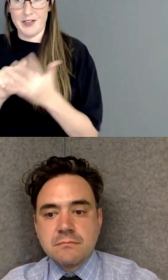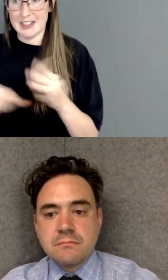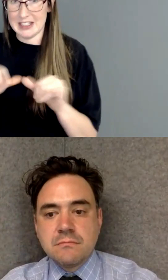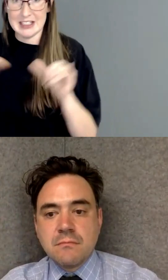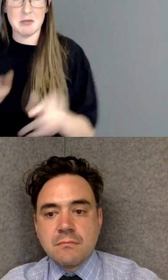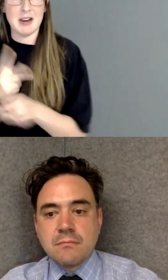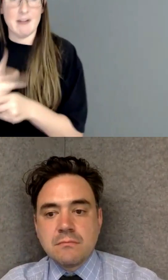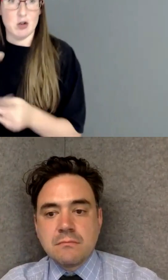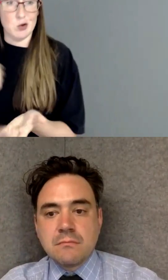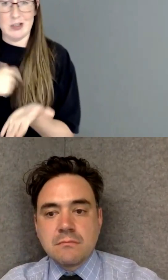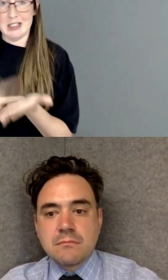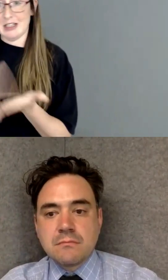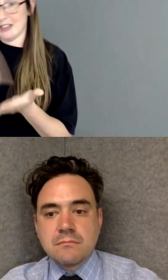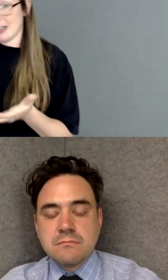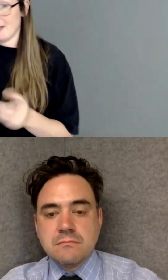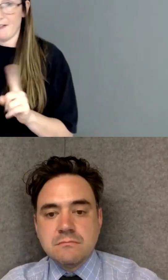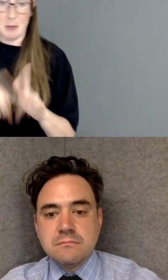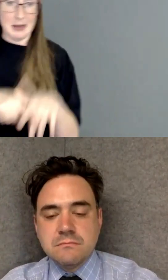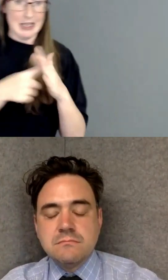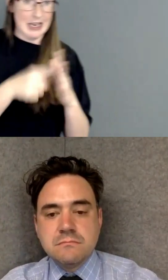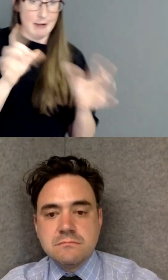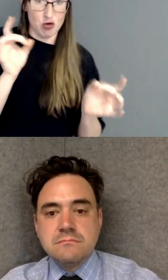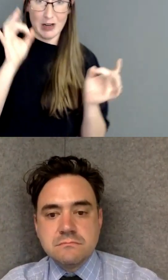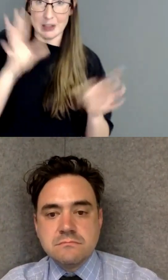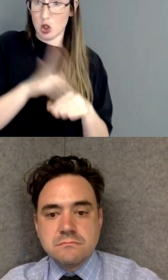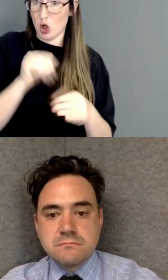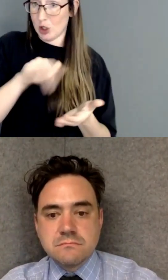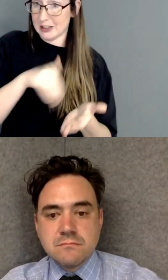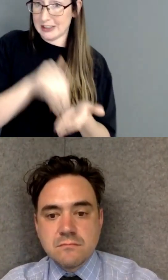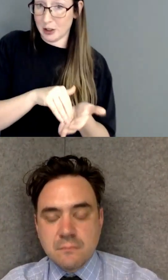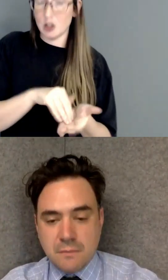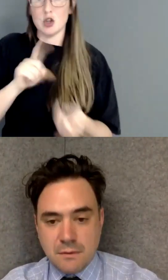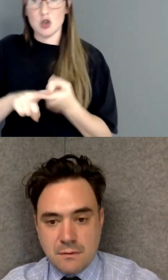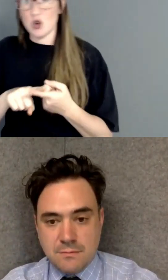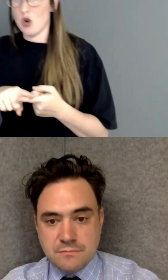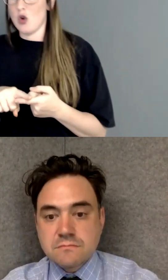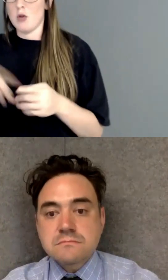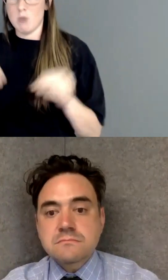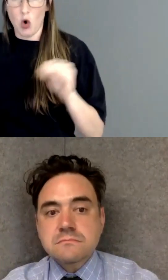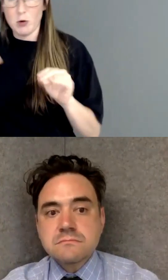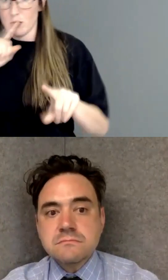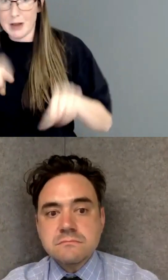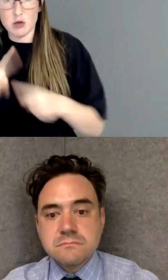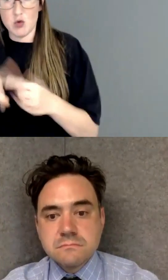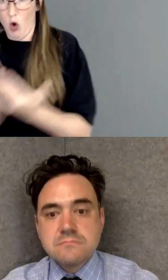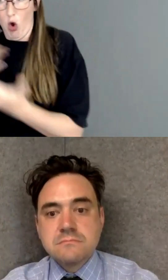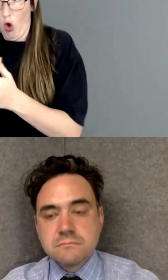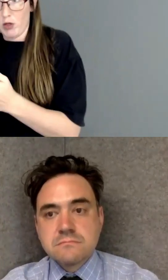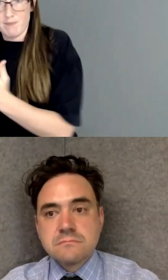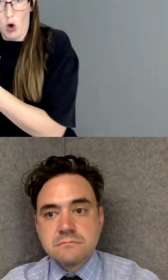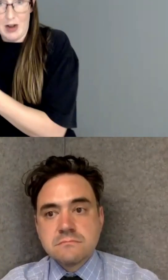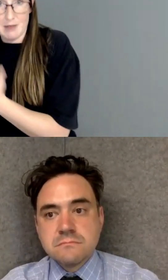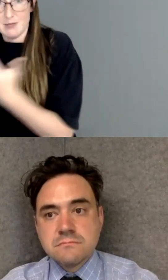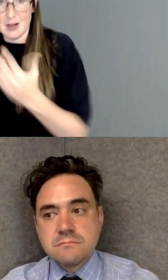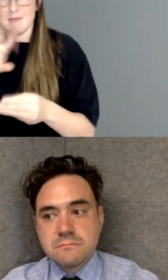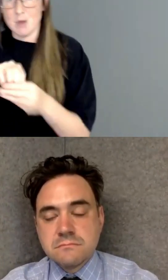of care that we discussed, whether it's from the beginning of crisis call centers to mobile response to all of the residential programs, are part